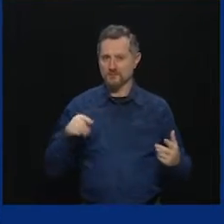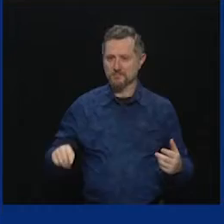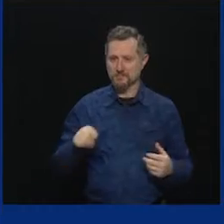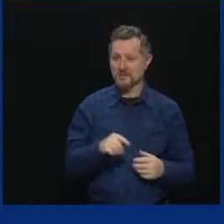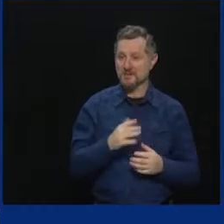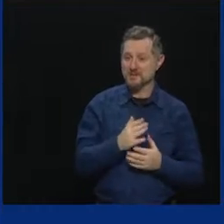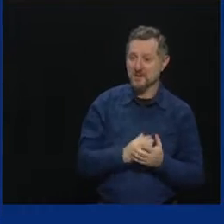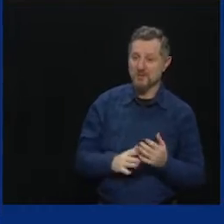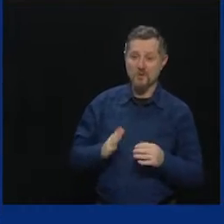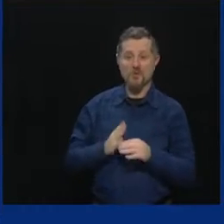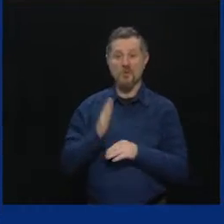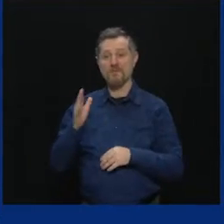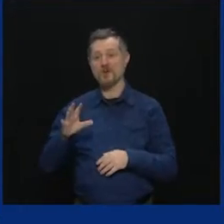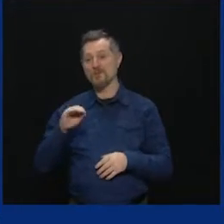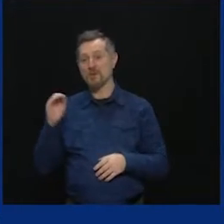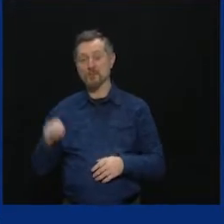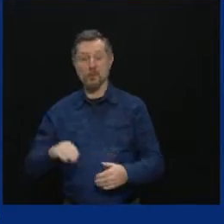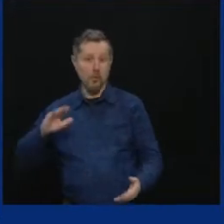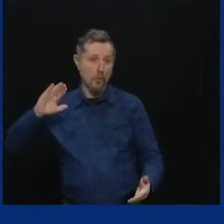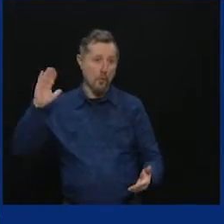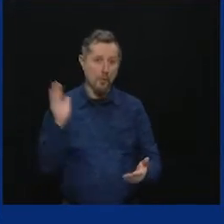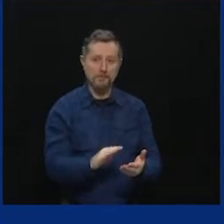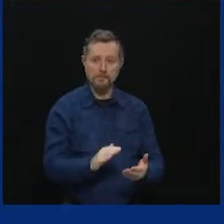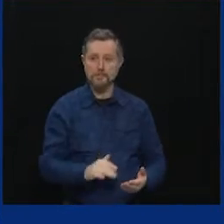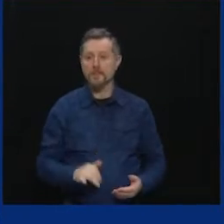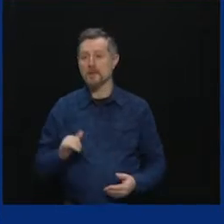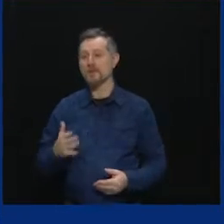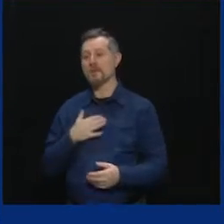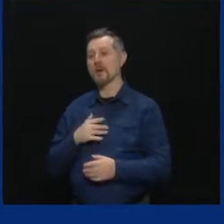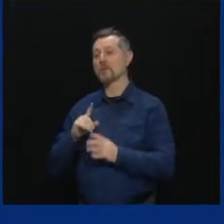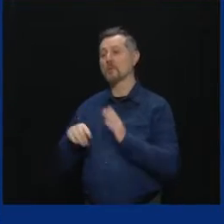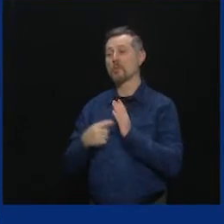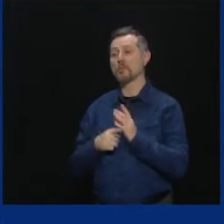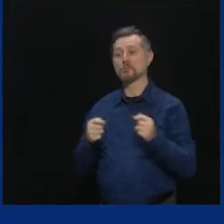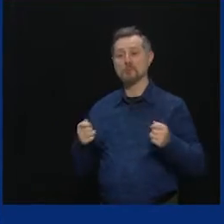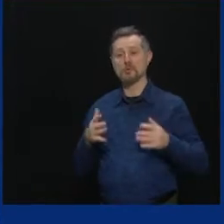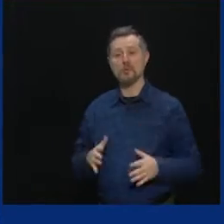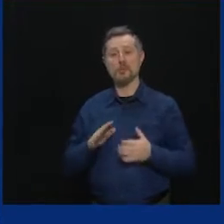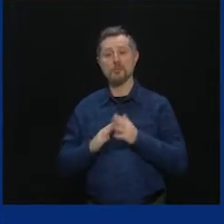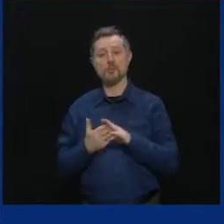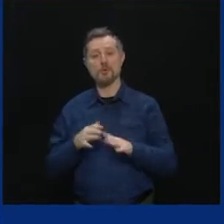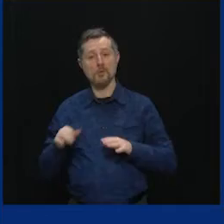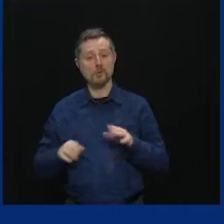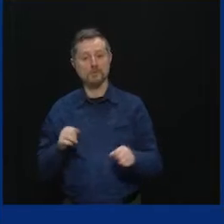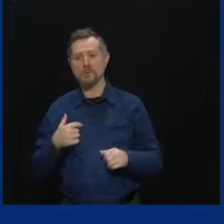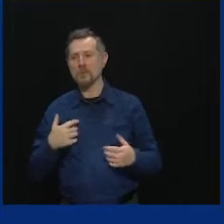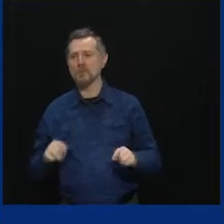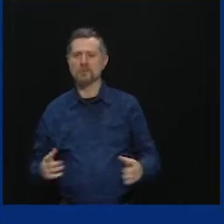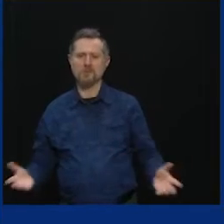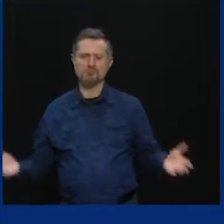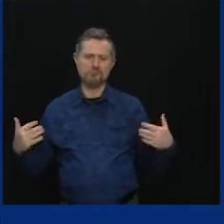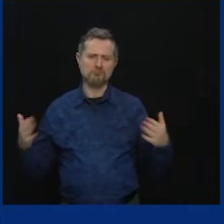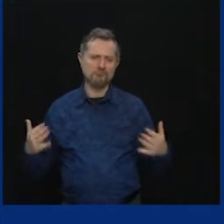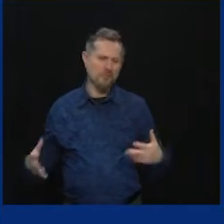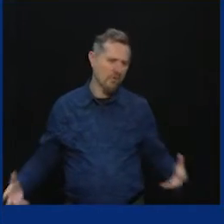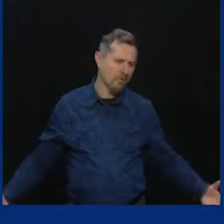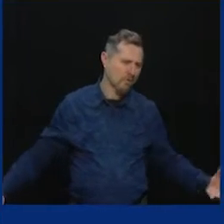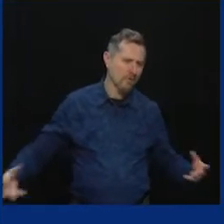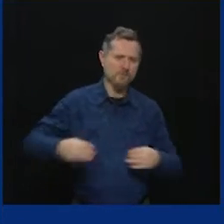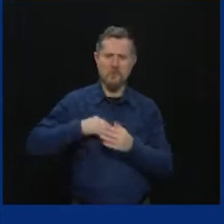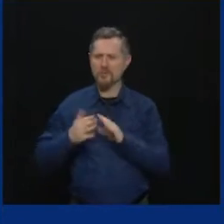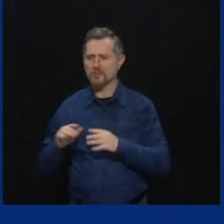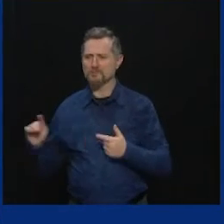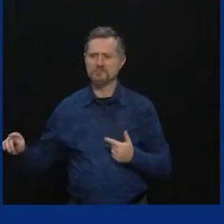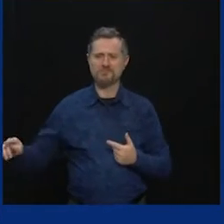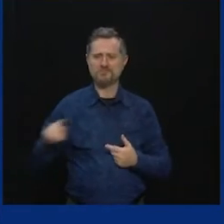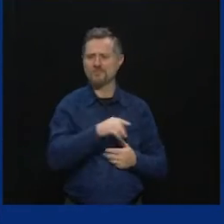50%. My role as Director of Community Outreach has been to engage our community, to realize that we seek an environment of